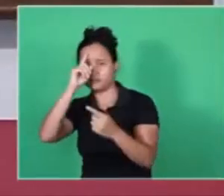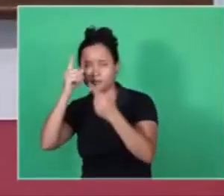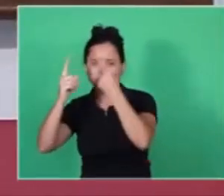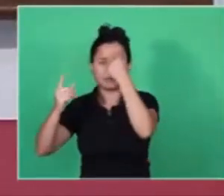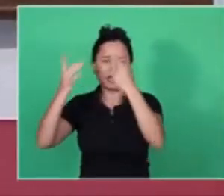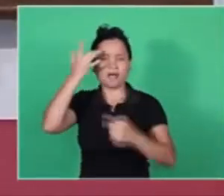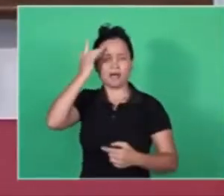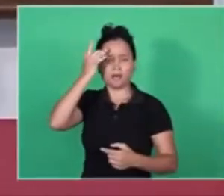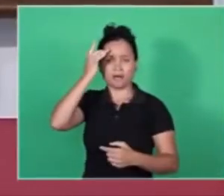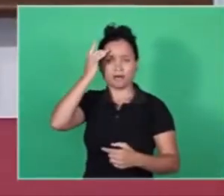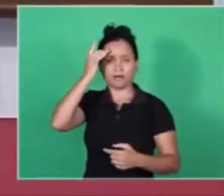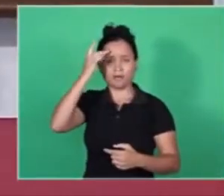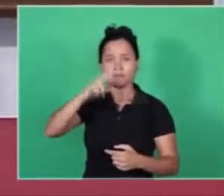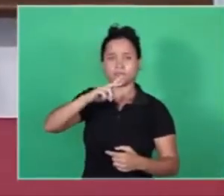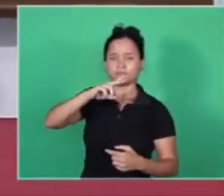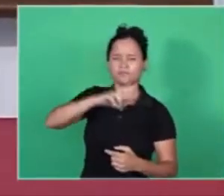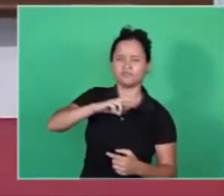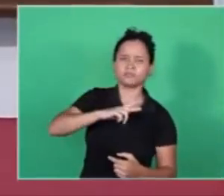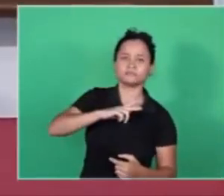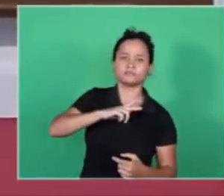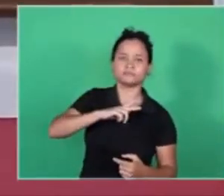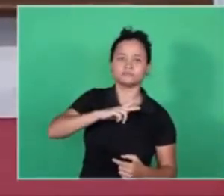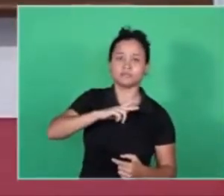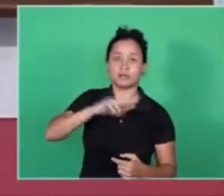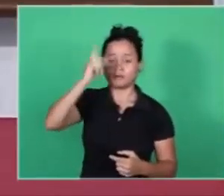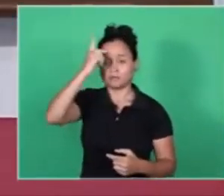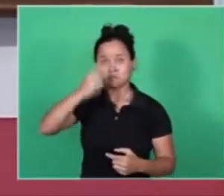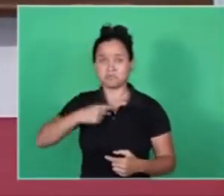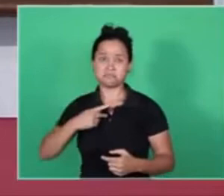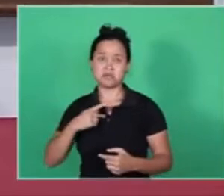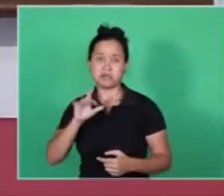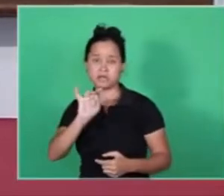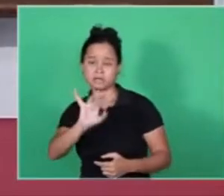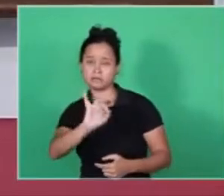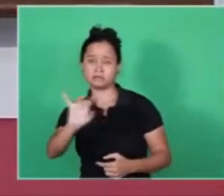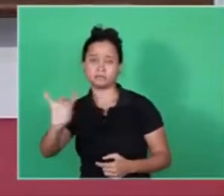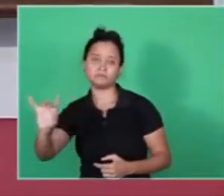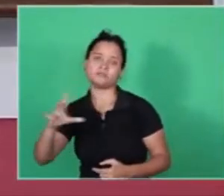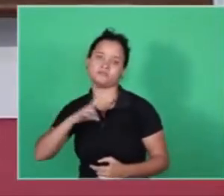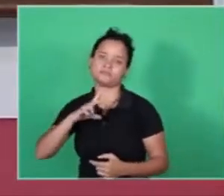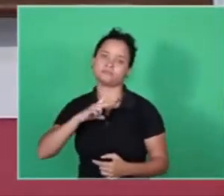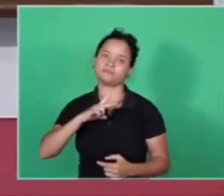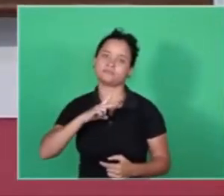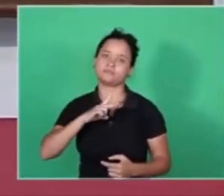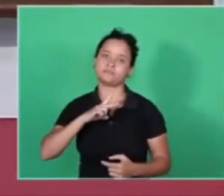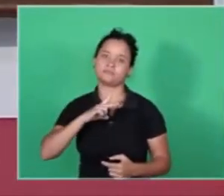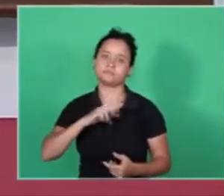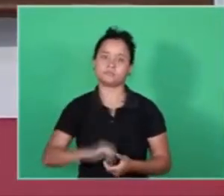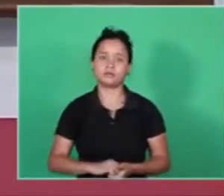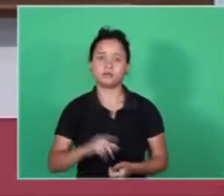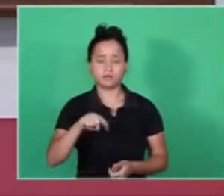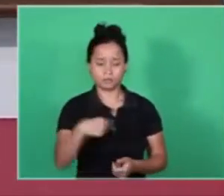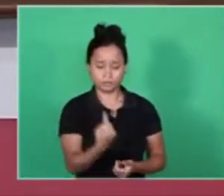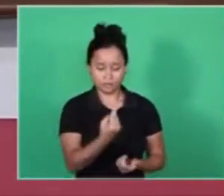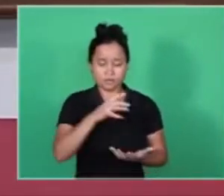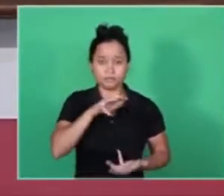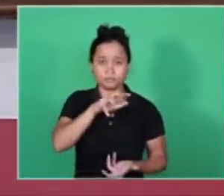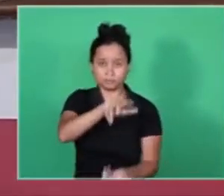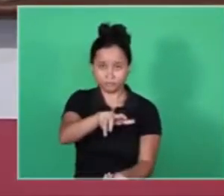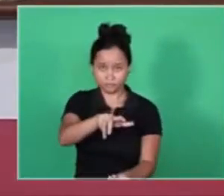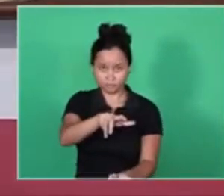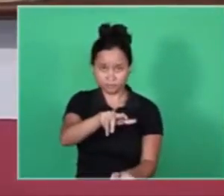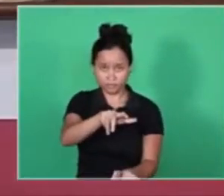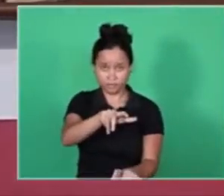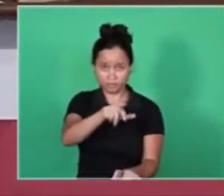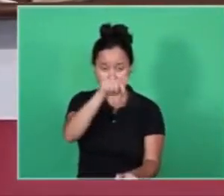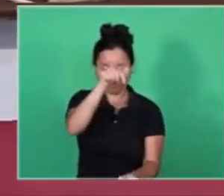This pro-extensive means when he's going this way, the other one's going the other. We have in the world